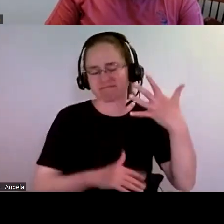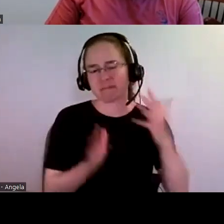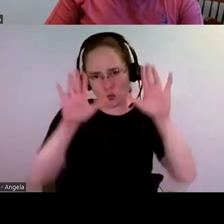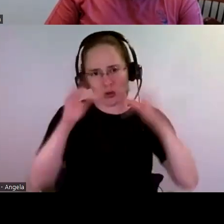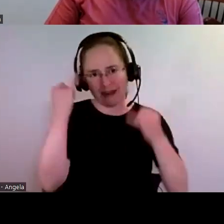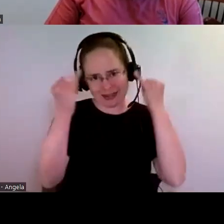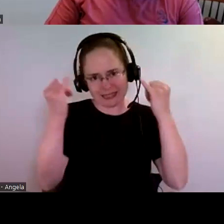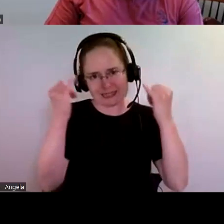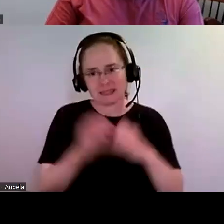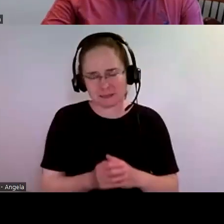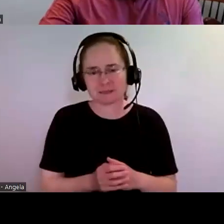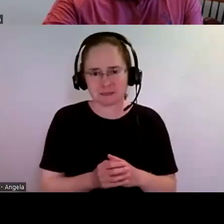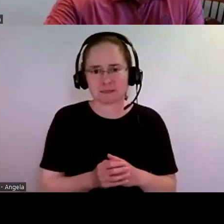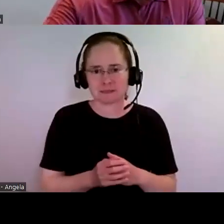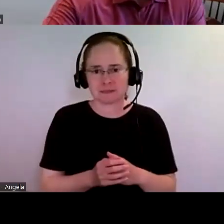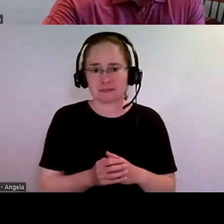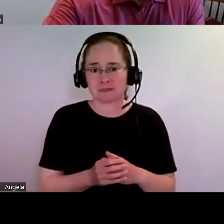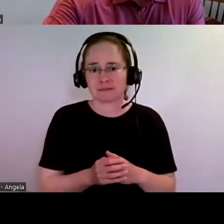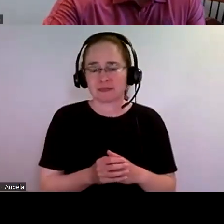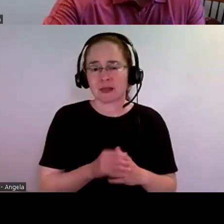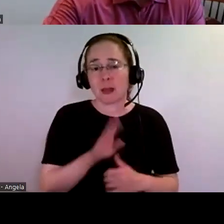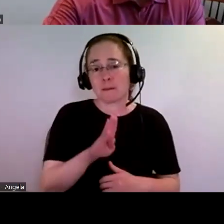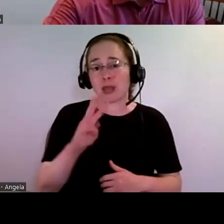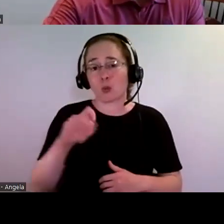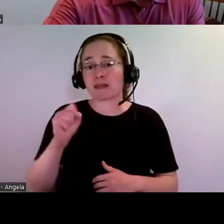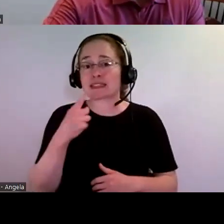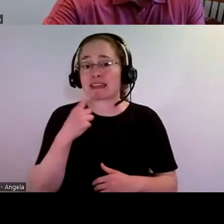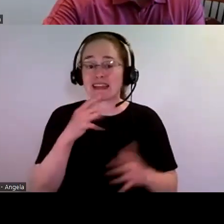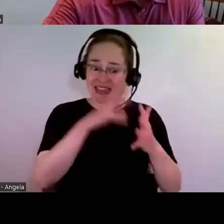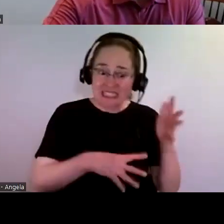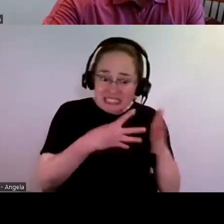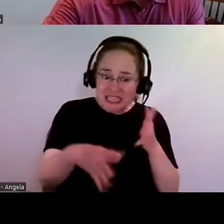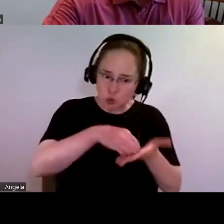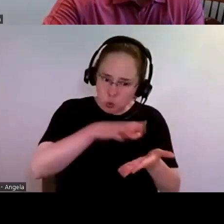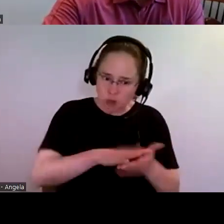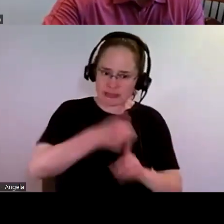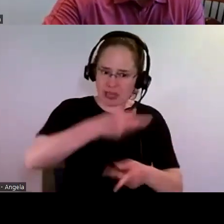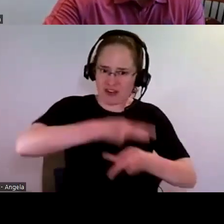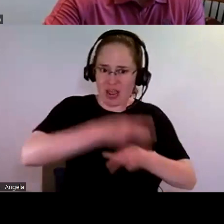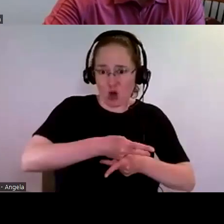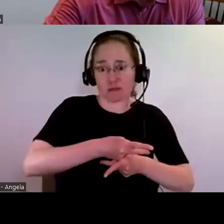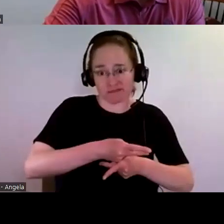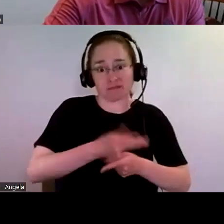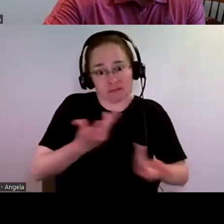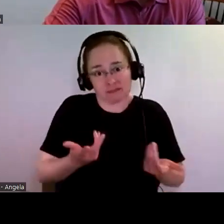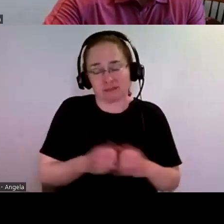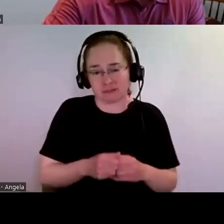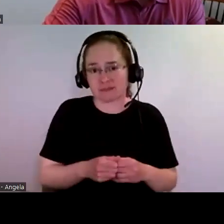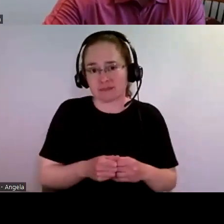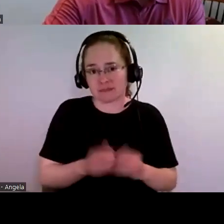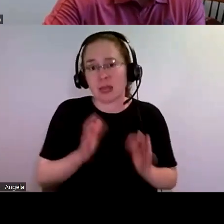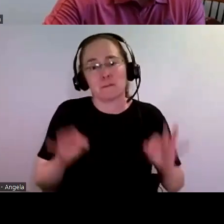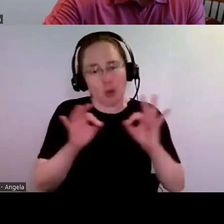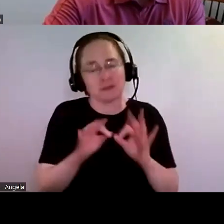great ideas. B. Willis also says they actually schedule self-care for themselves, which is just so,